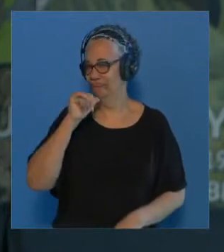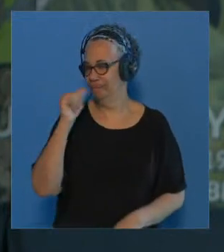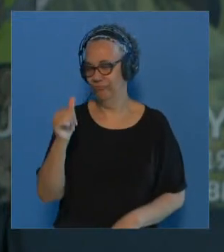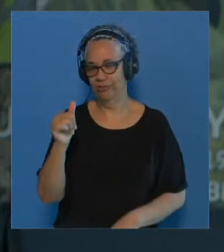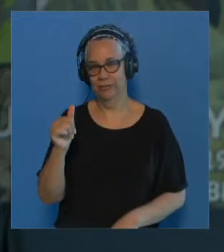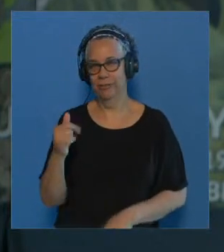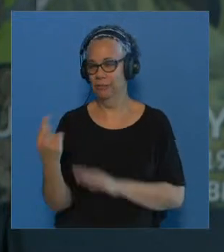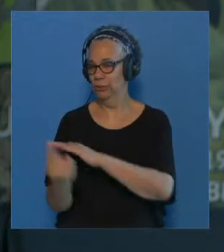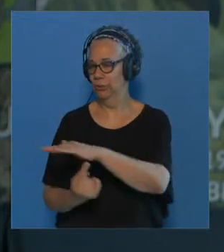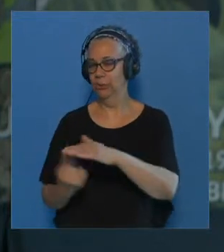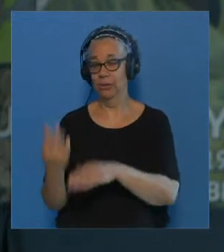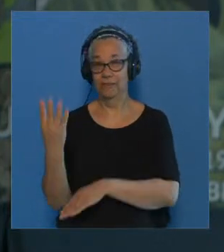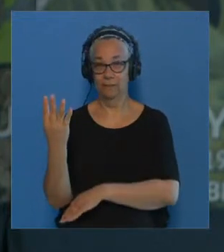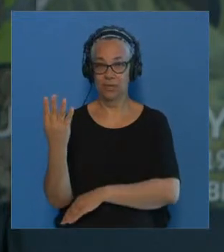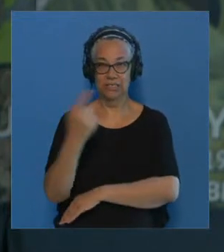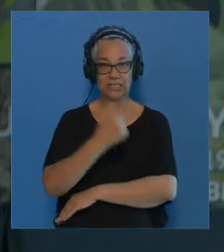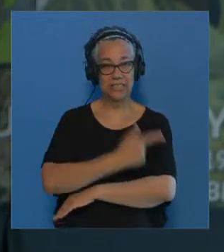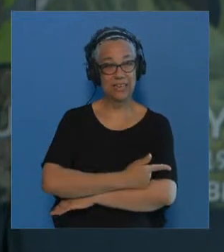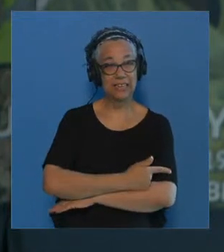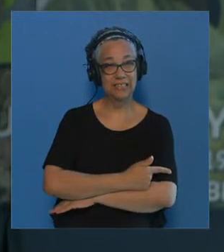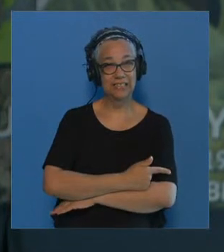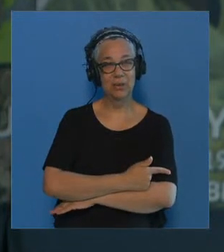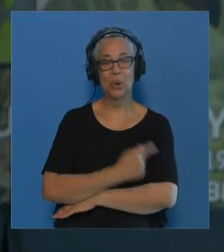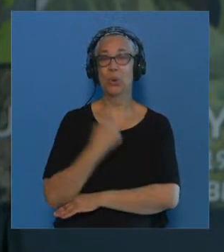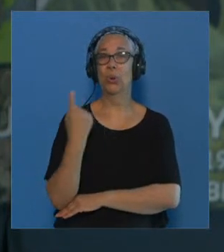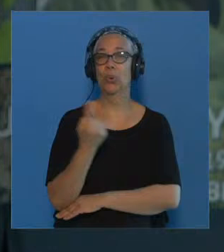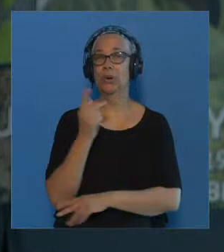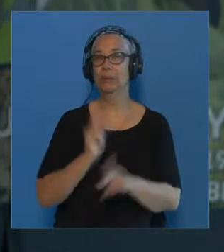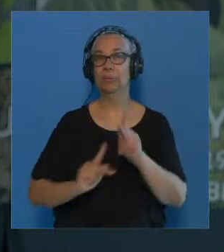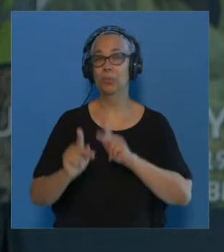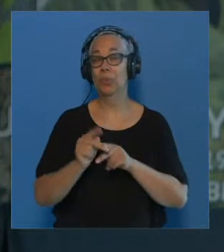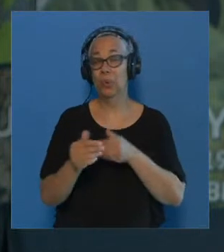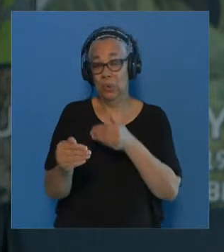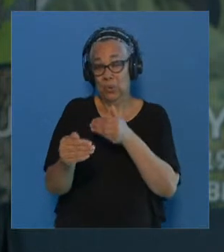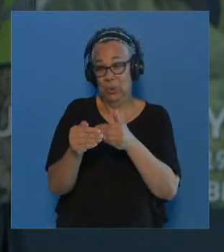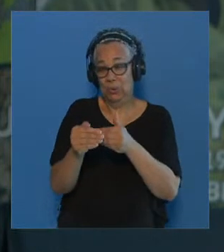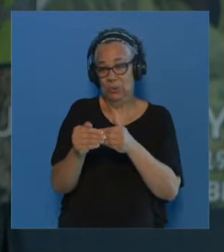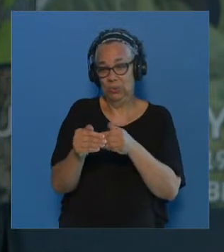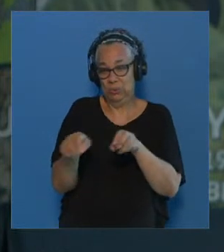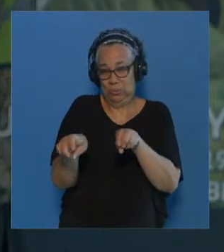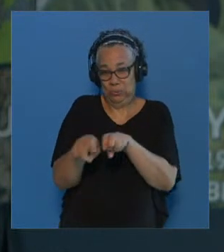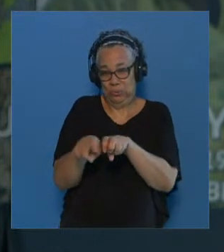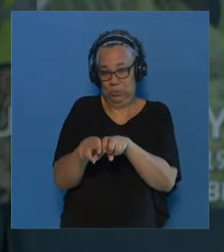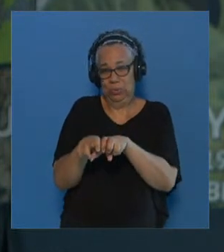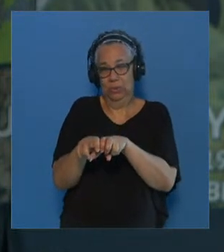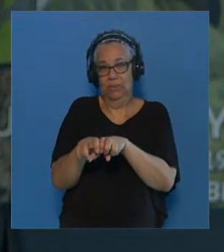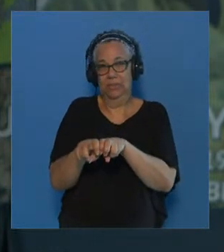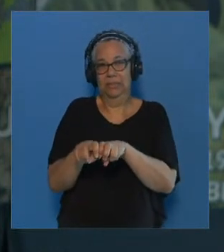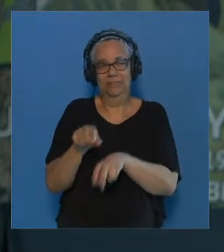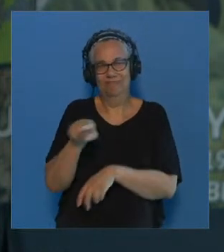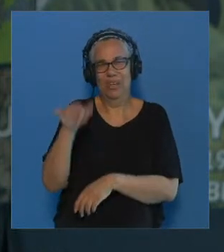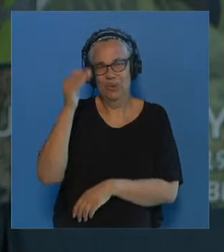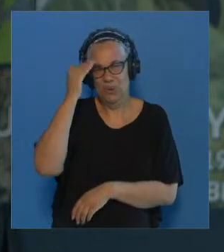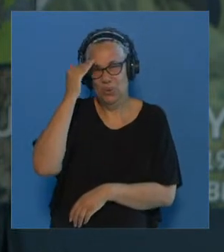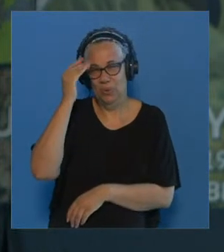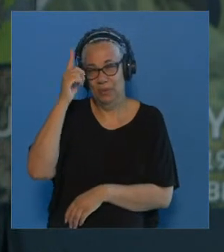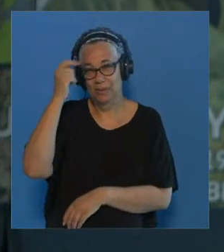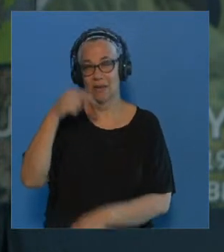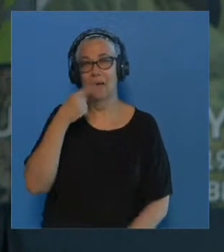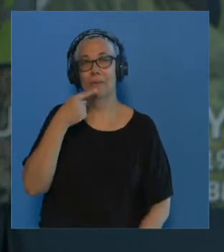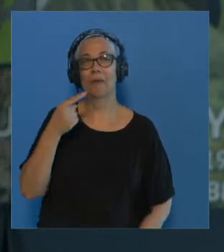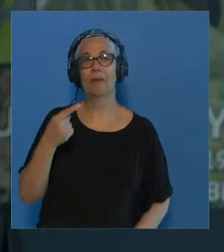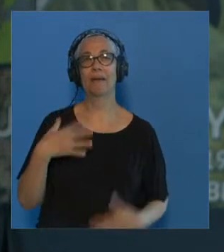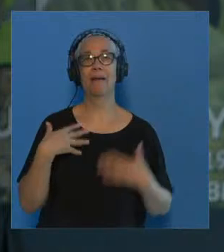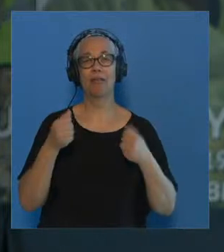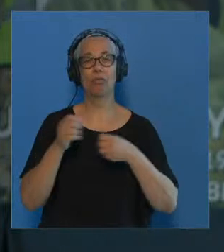for 14 days, only those who were close to the affected persons, and they will know this because a public health officer